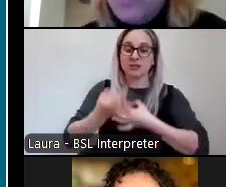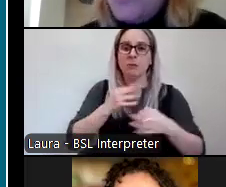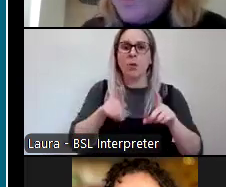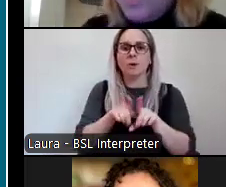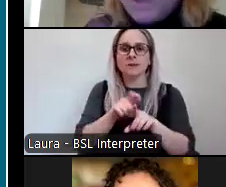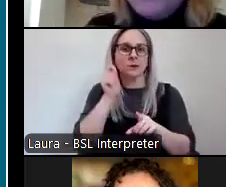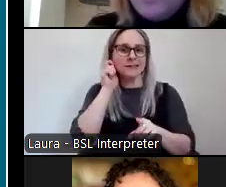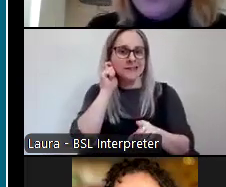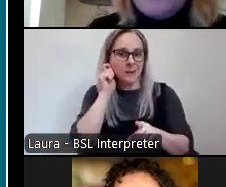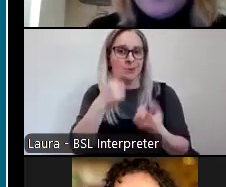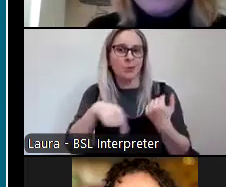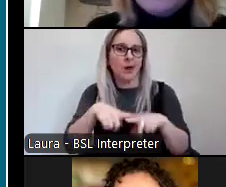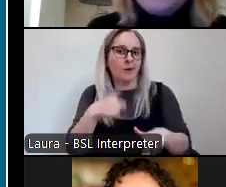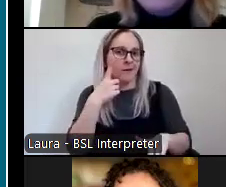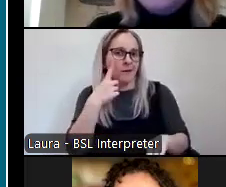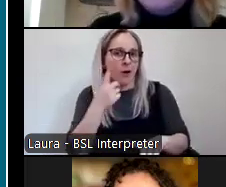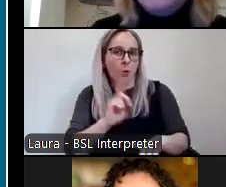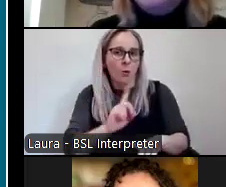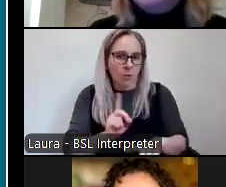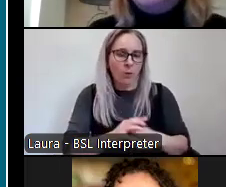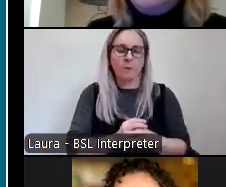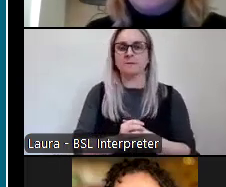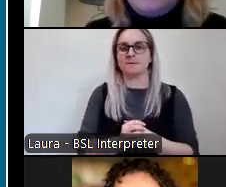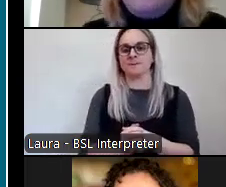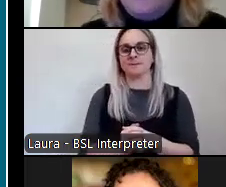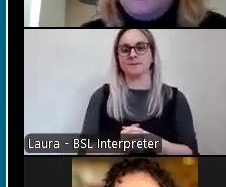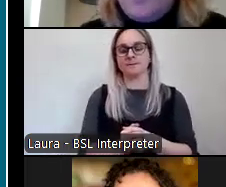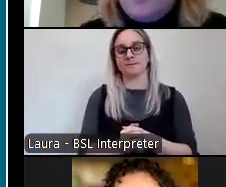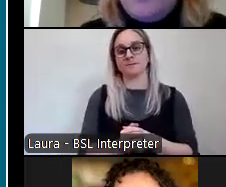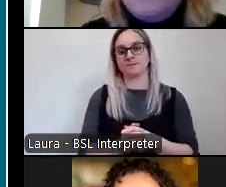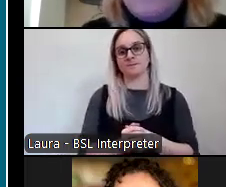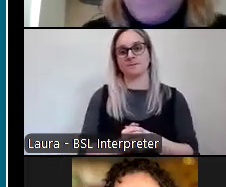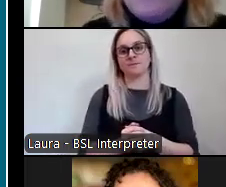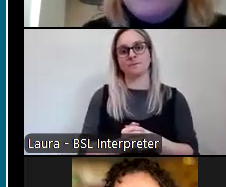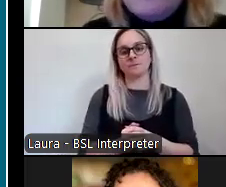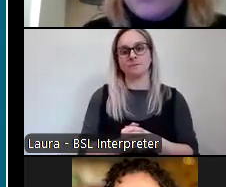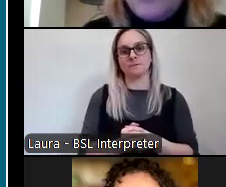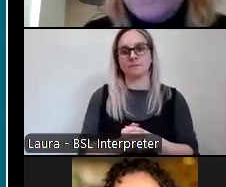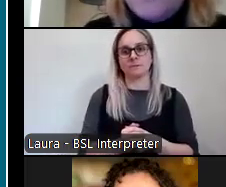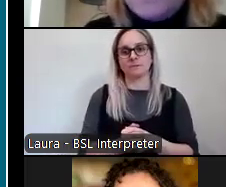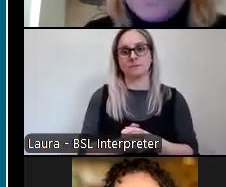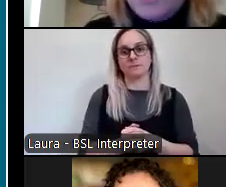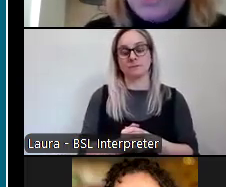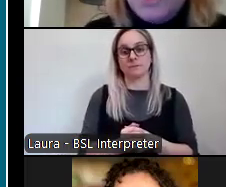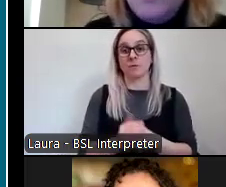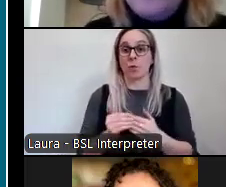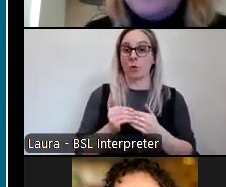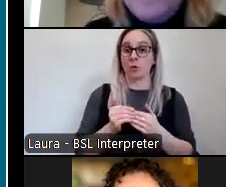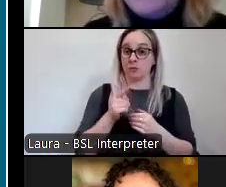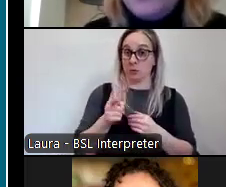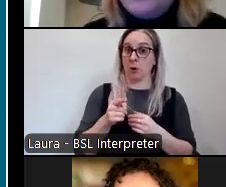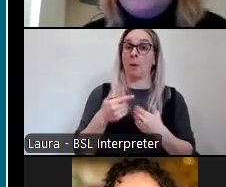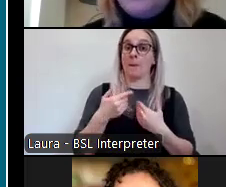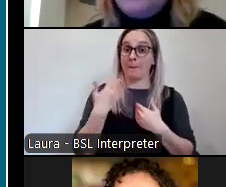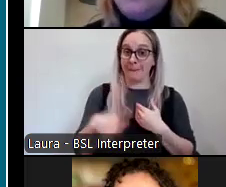tips on what we're looking for from those questions. If you are shortlisted for stage 2,